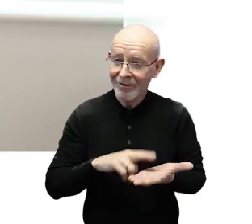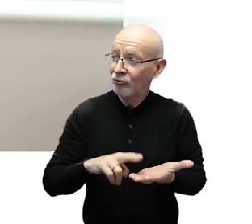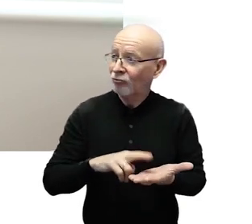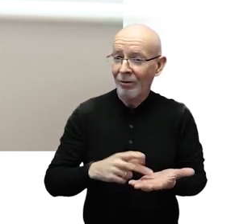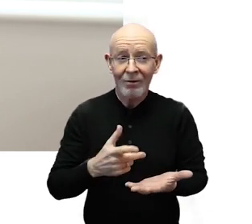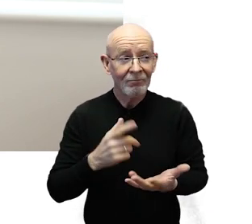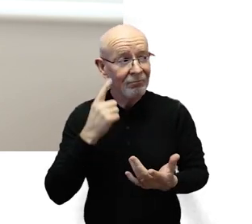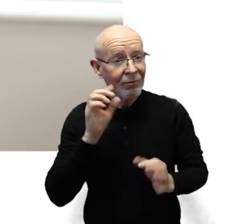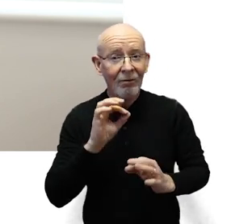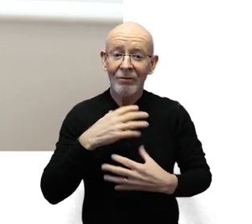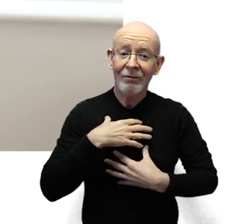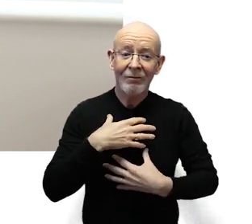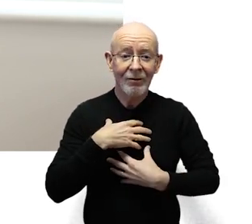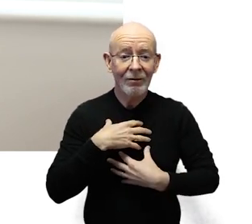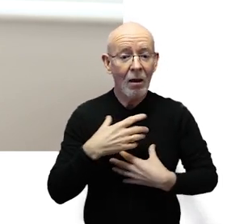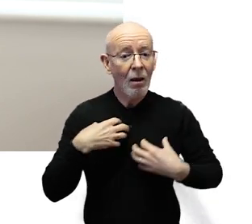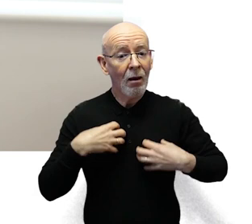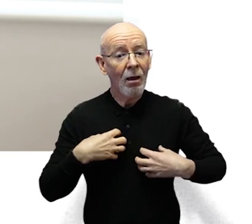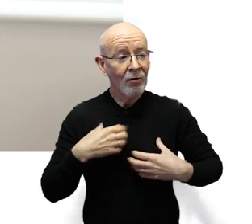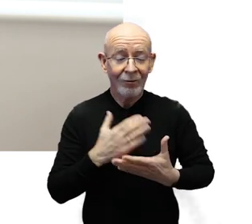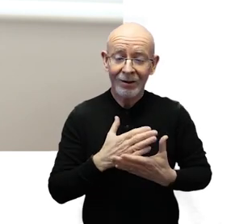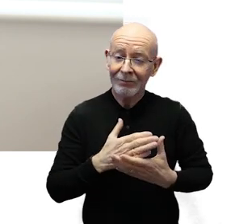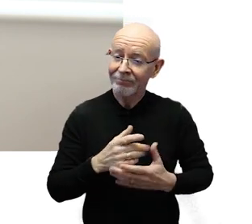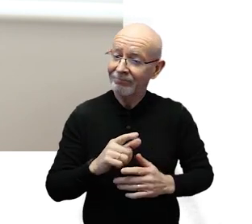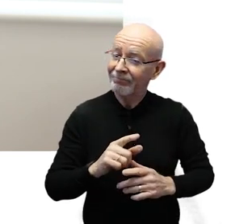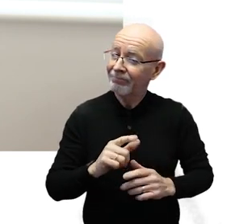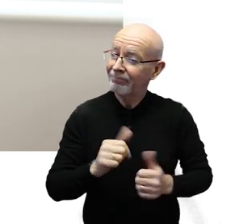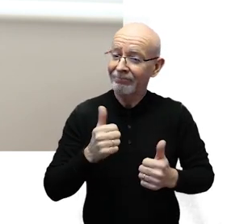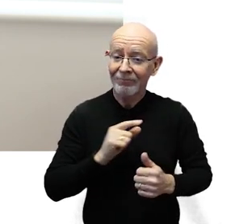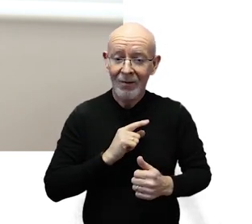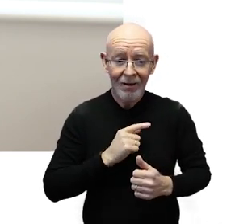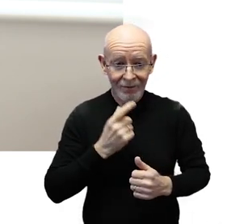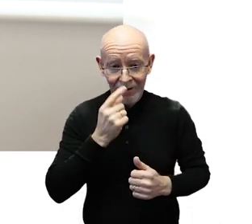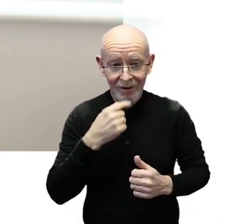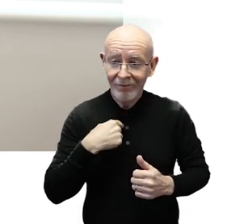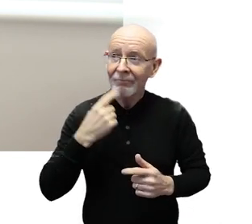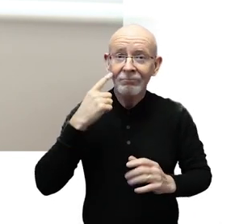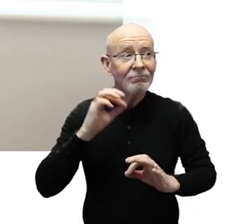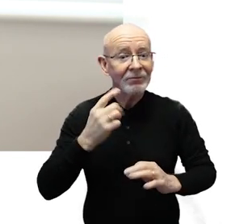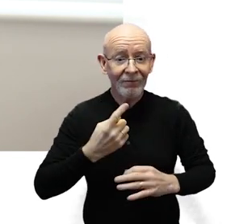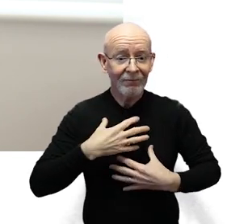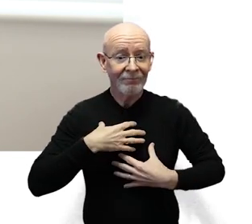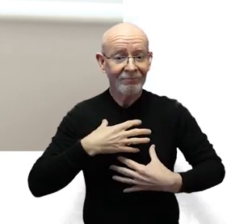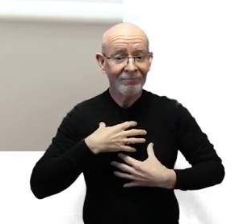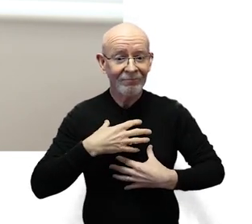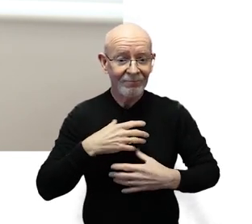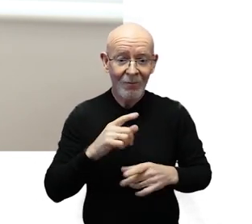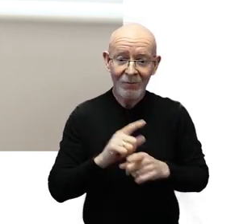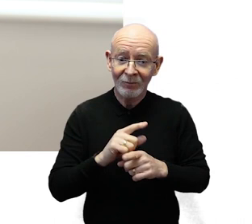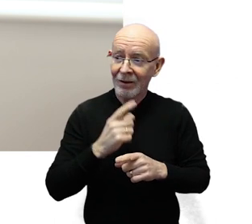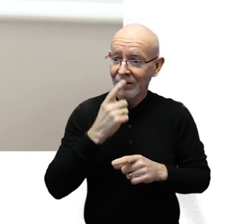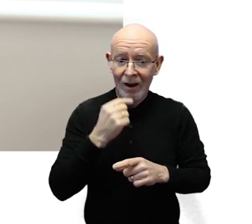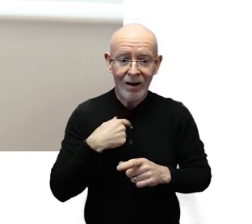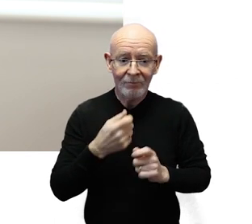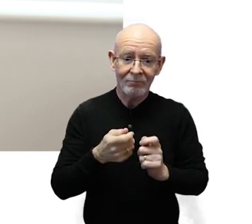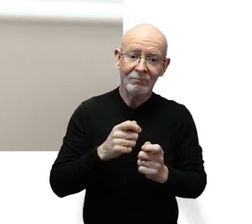thought. Our lungs are unique organs because we continue to breathe without needing to think about it, but we can also override our